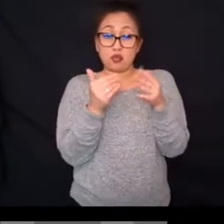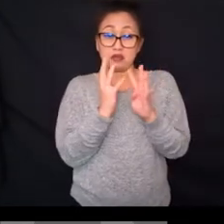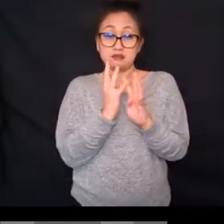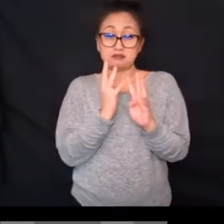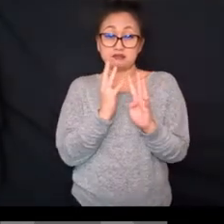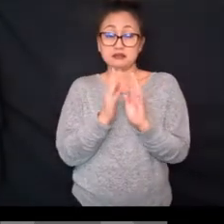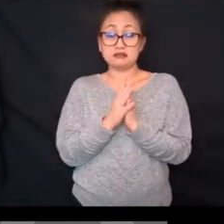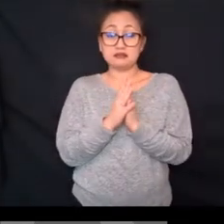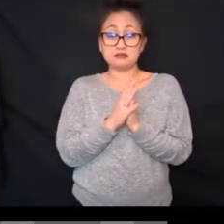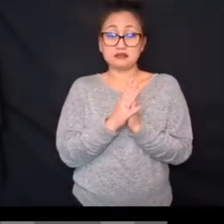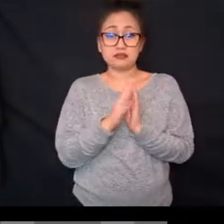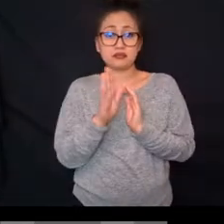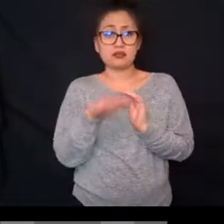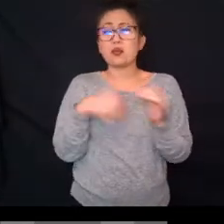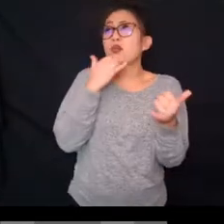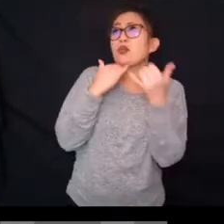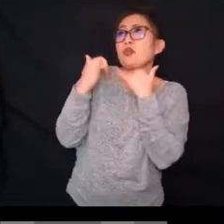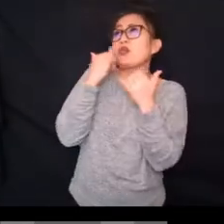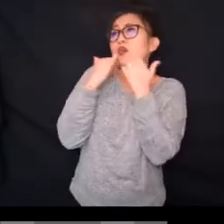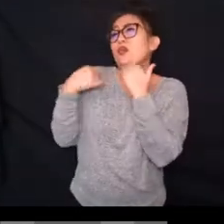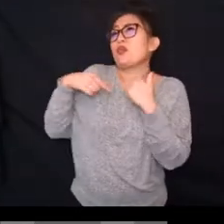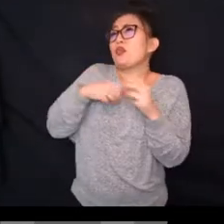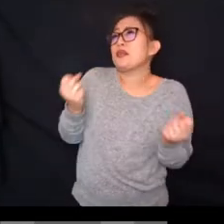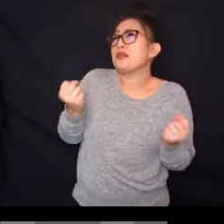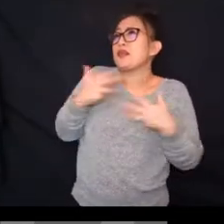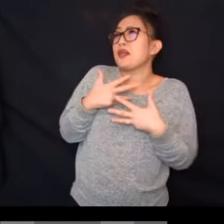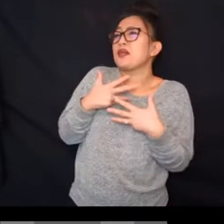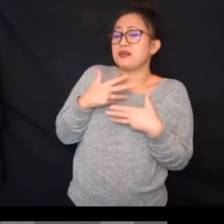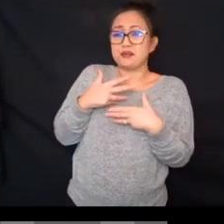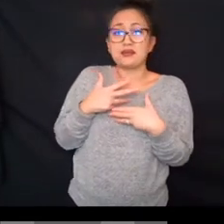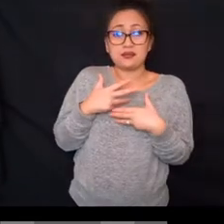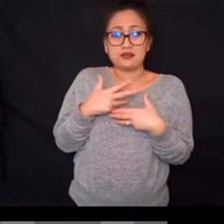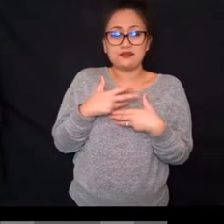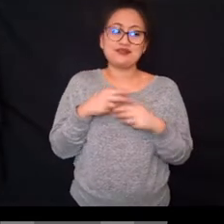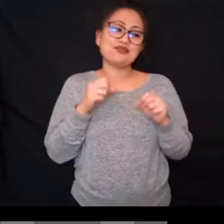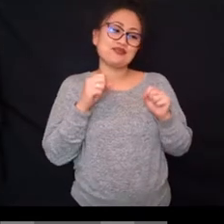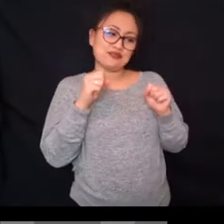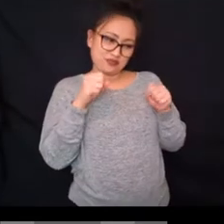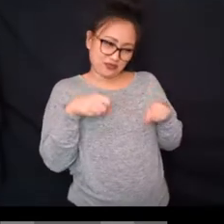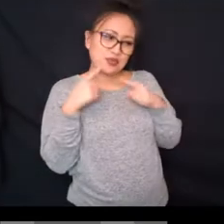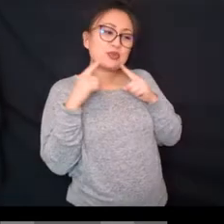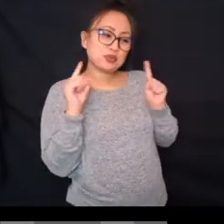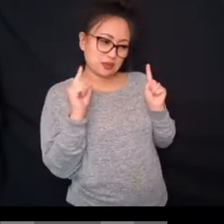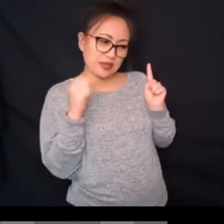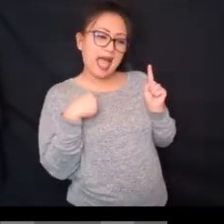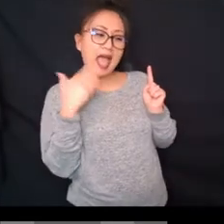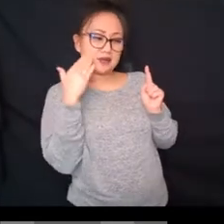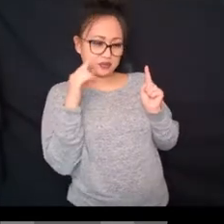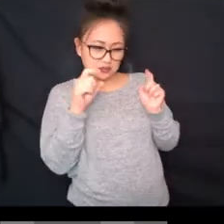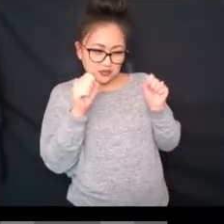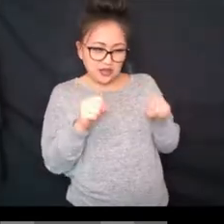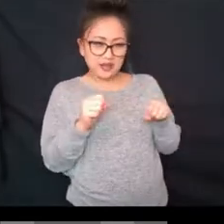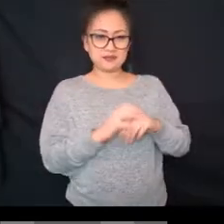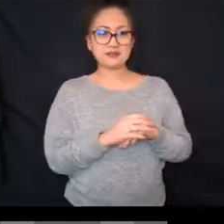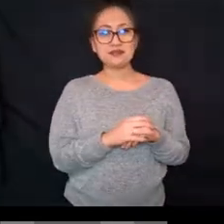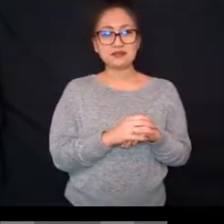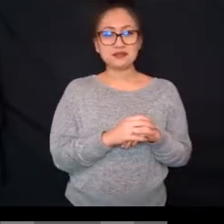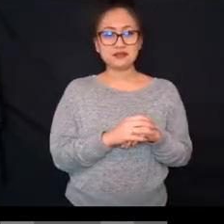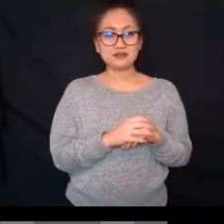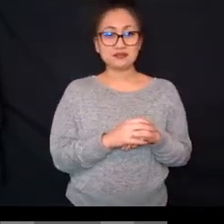Mama, no, they cried. Oh, we're too scared. You can do it, Mama said. I know you can. So it